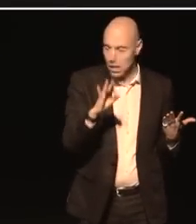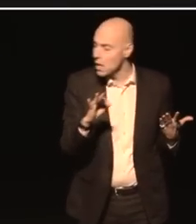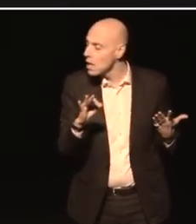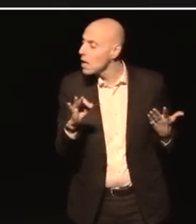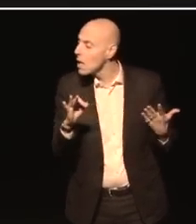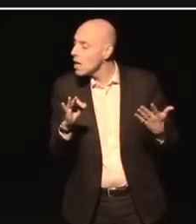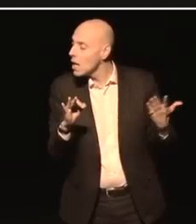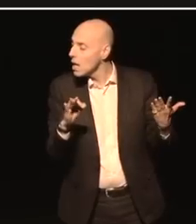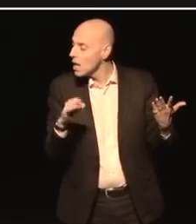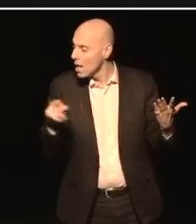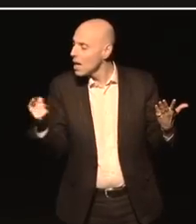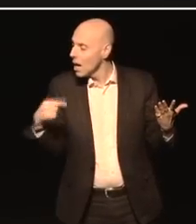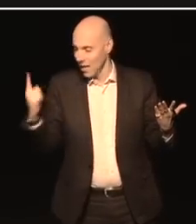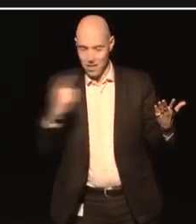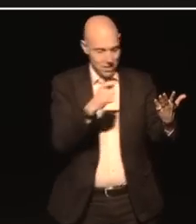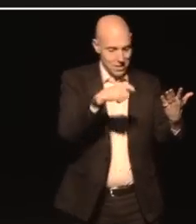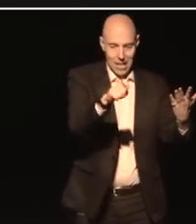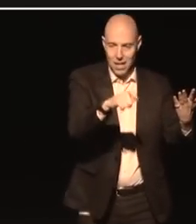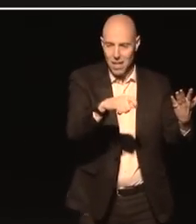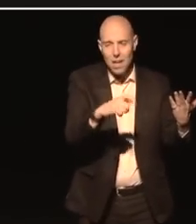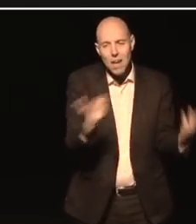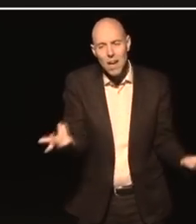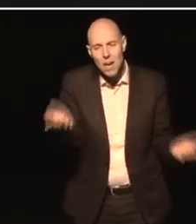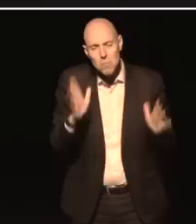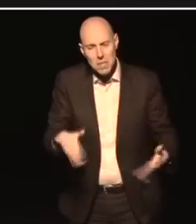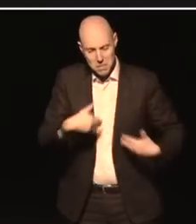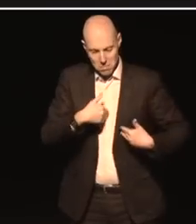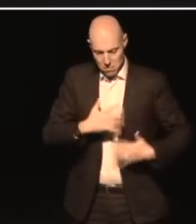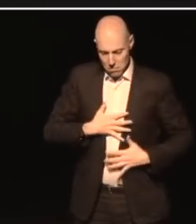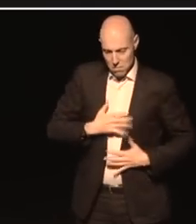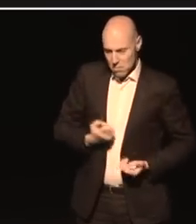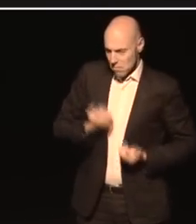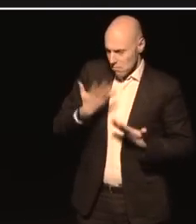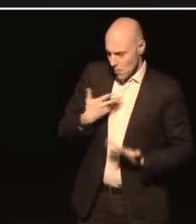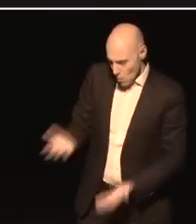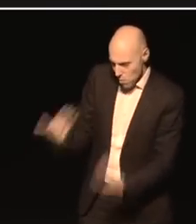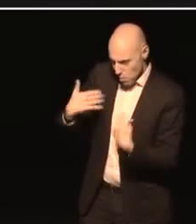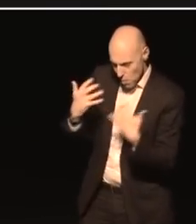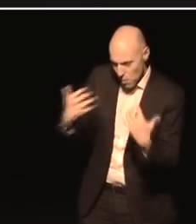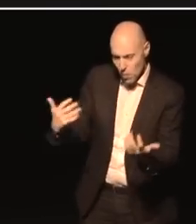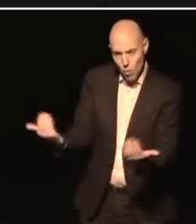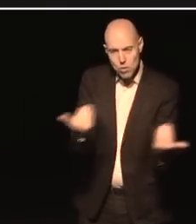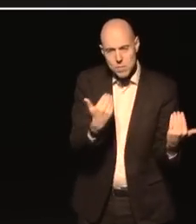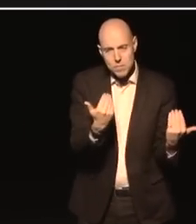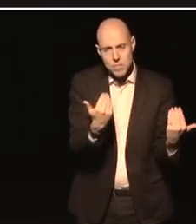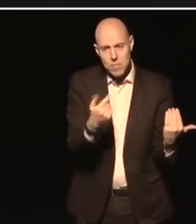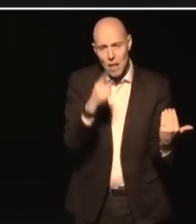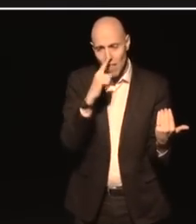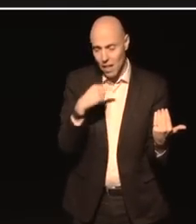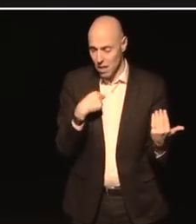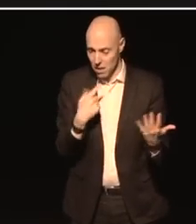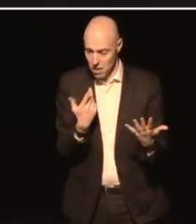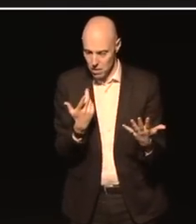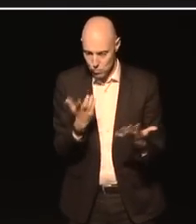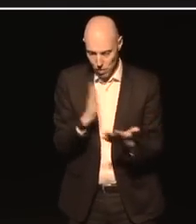target. It has to be something passionate, something inside you, and it has to be something that you want. And I think we're driven by subjective